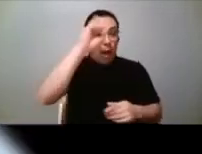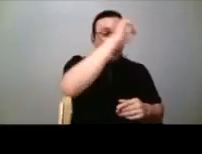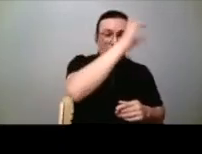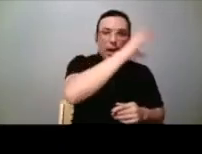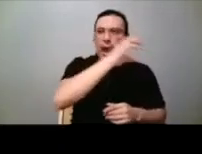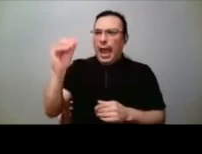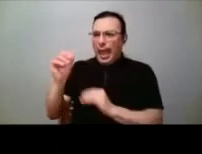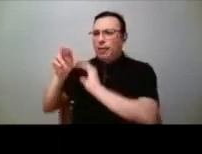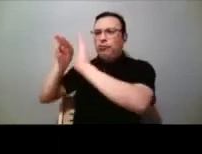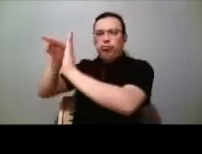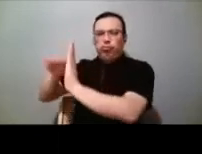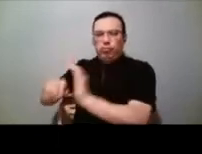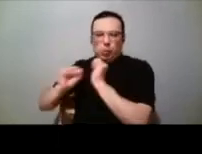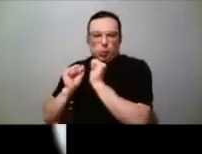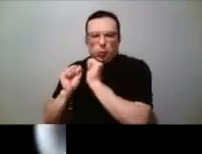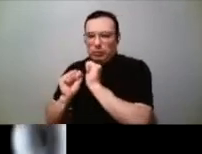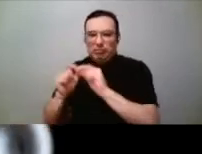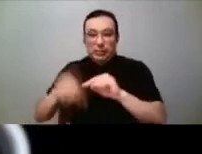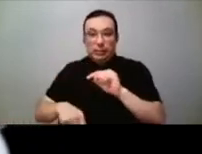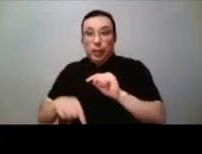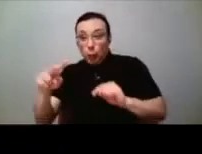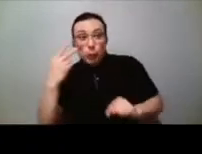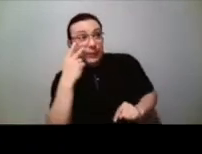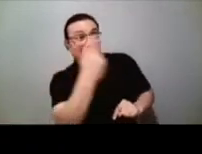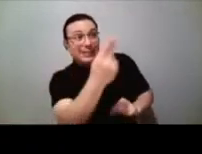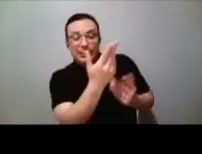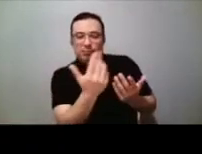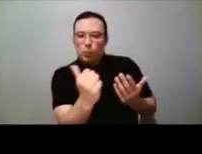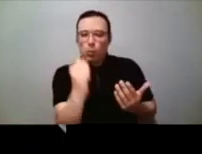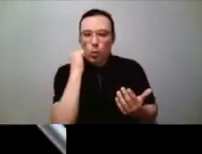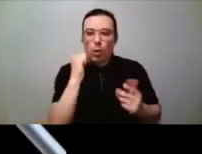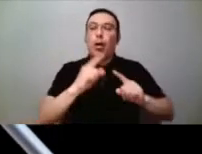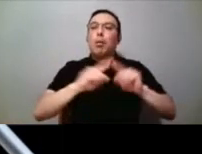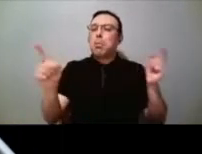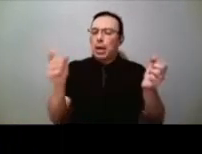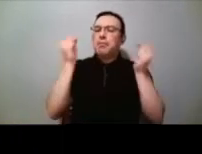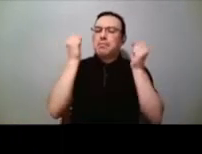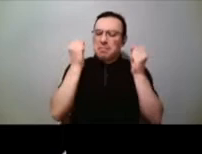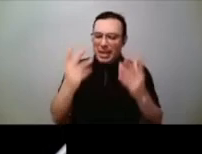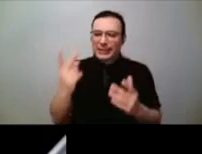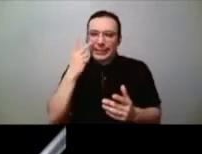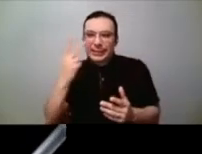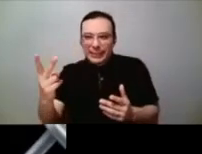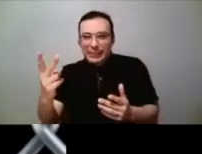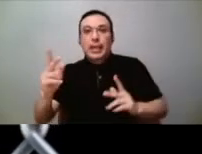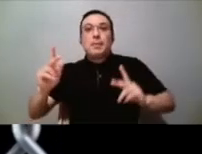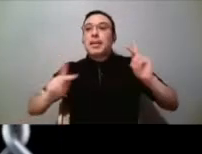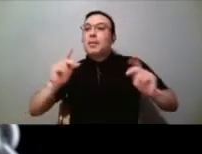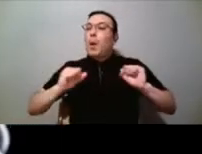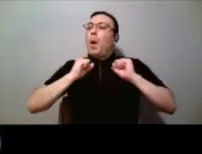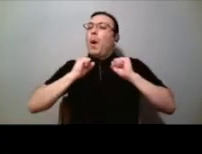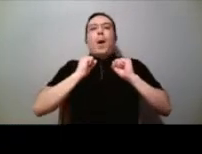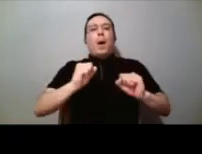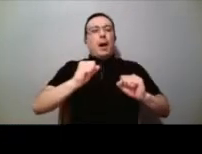but be wary of how photographs like this one take up the mantle of the ostensible heroism of facing the unnamed disposable of the COVID